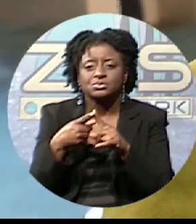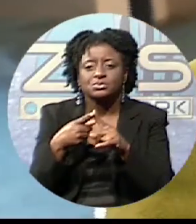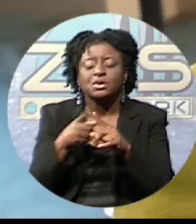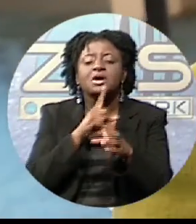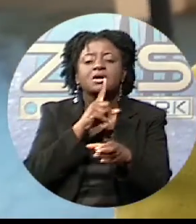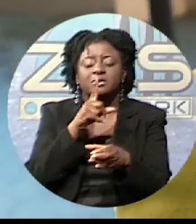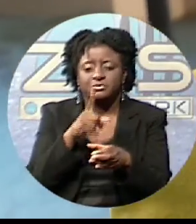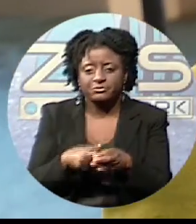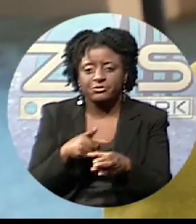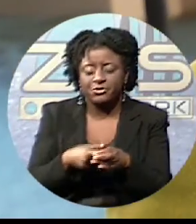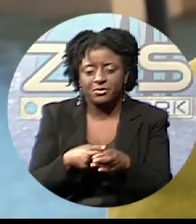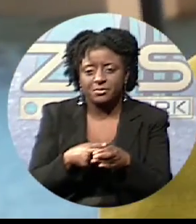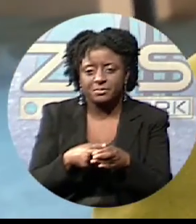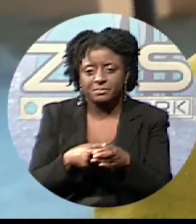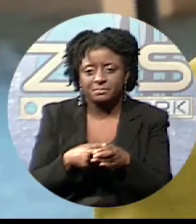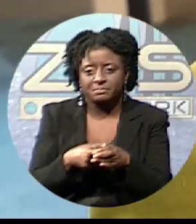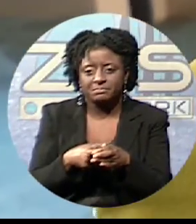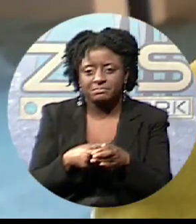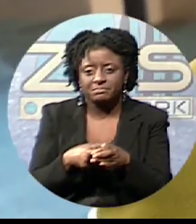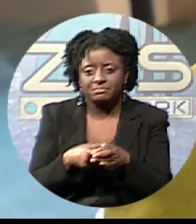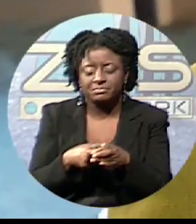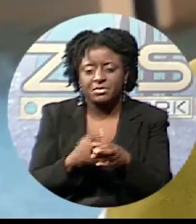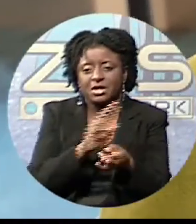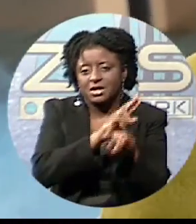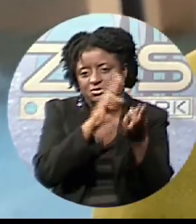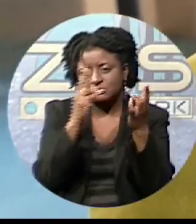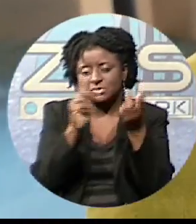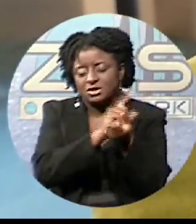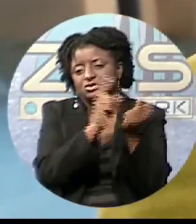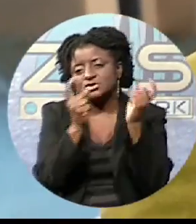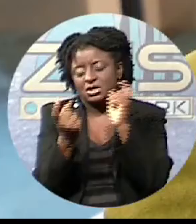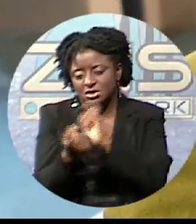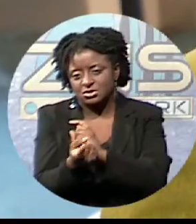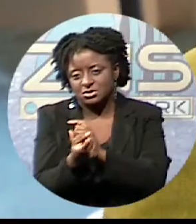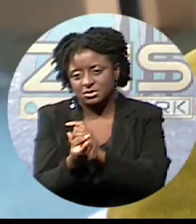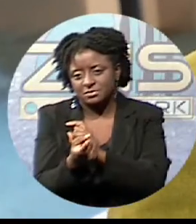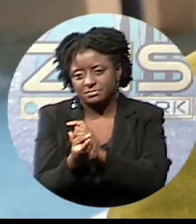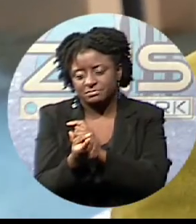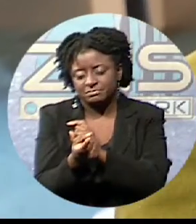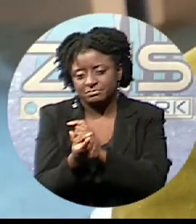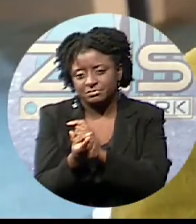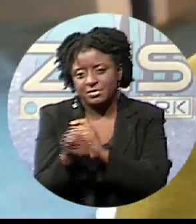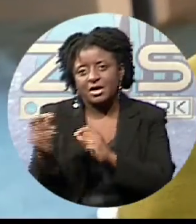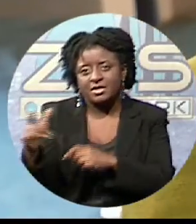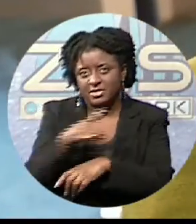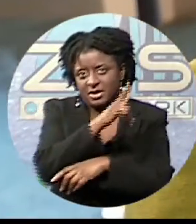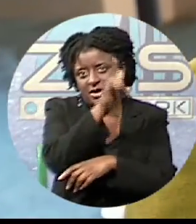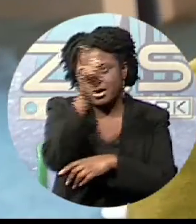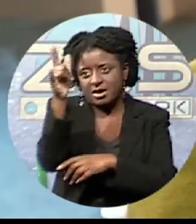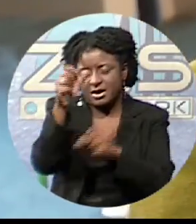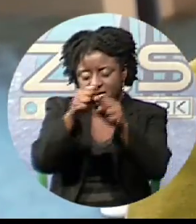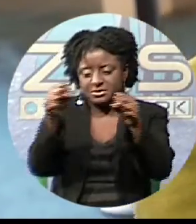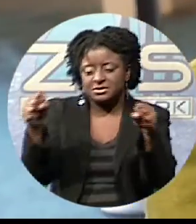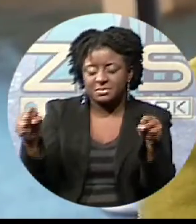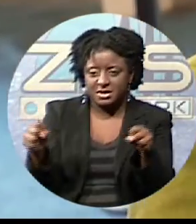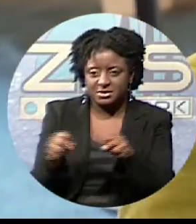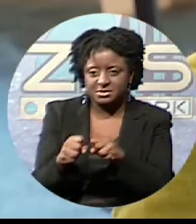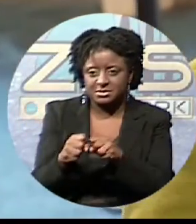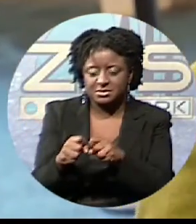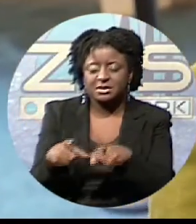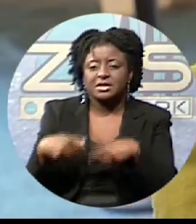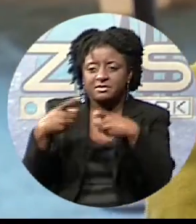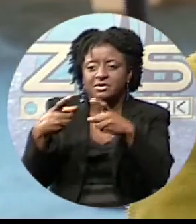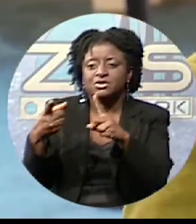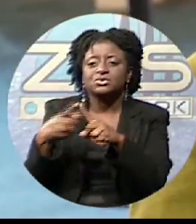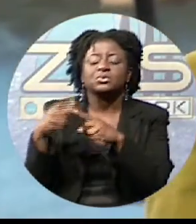through that formalizing of that relationship, agreeing any sort of